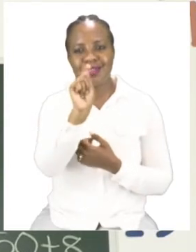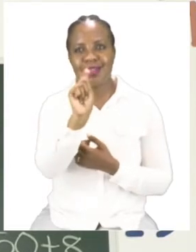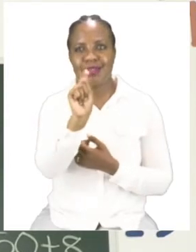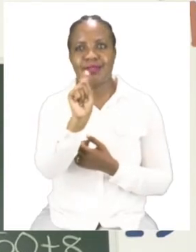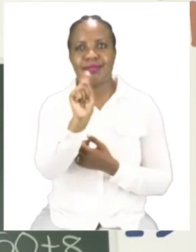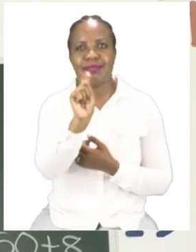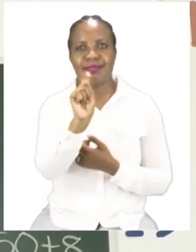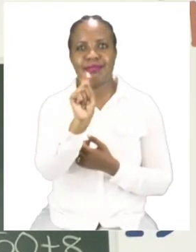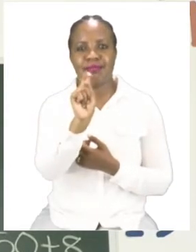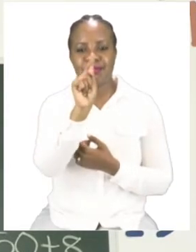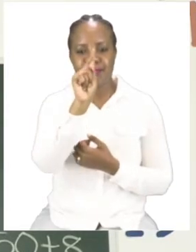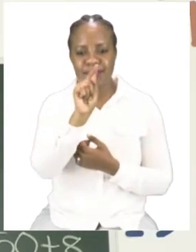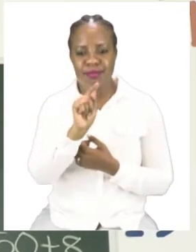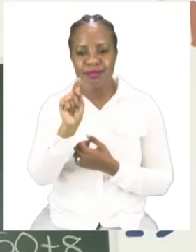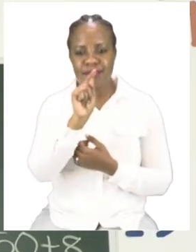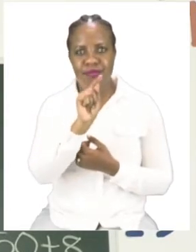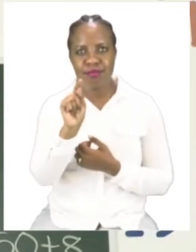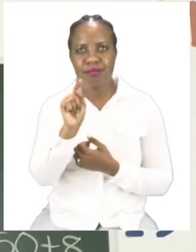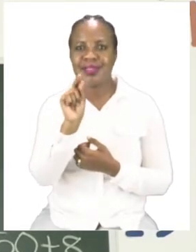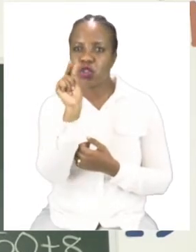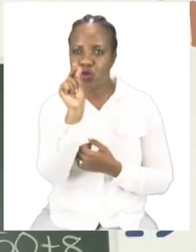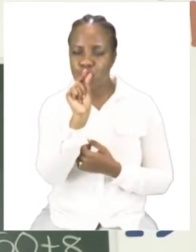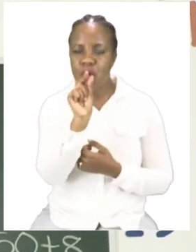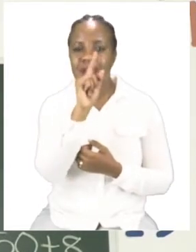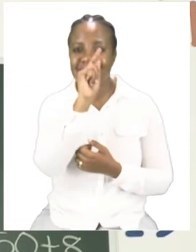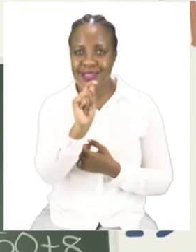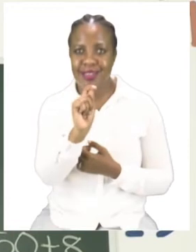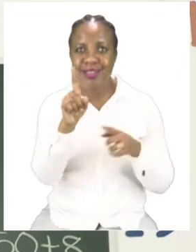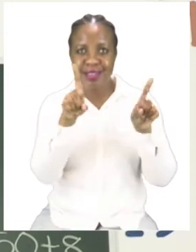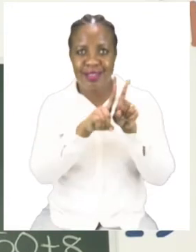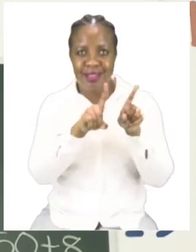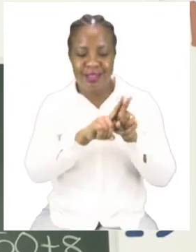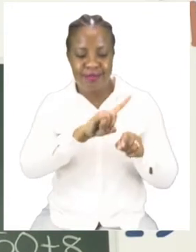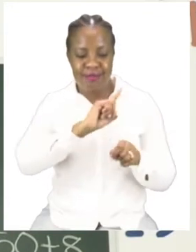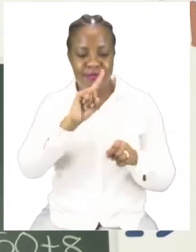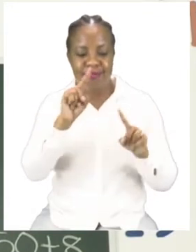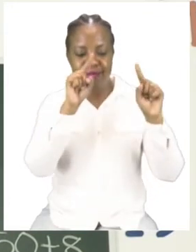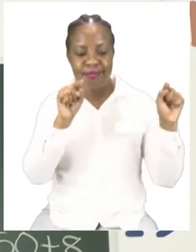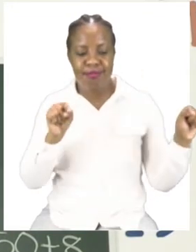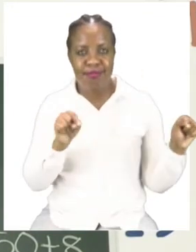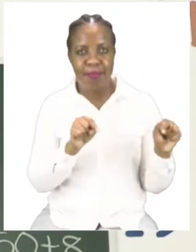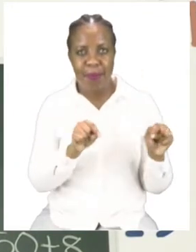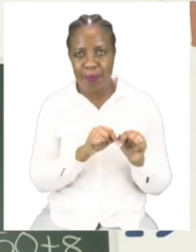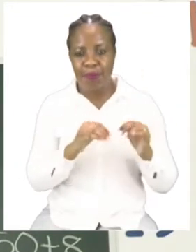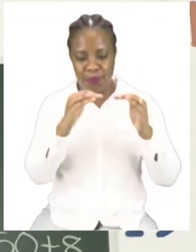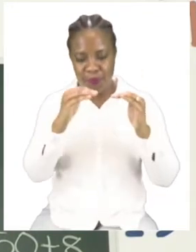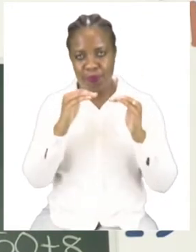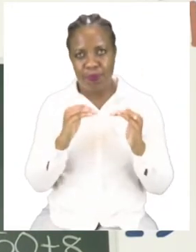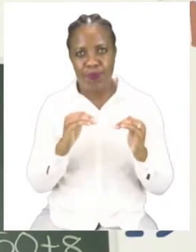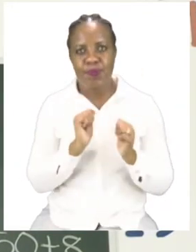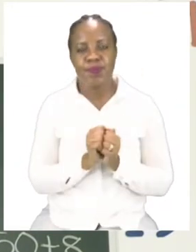That way we know that we are correct. Let's now move on to the next one. The next one is